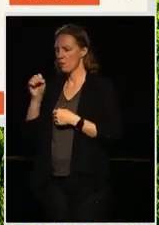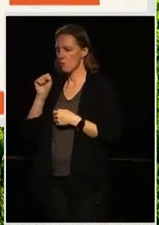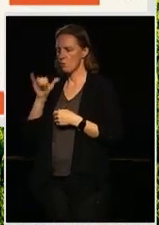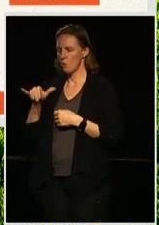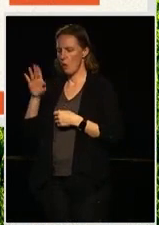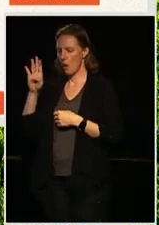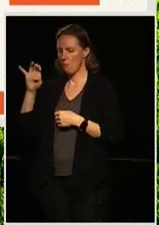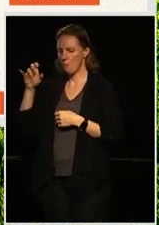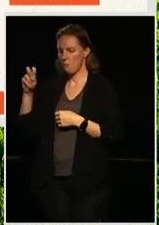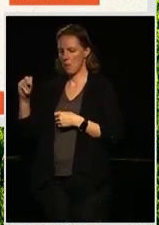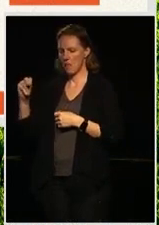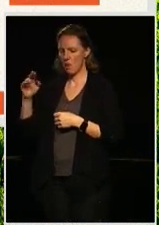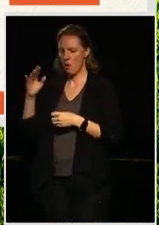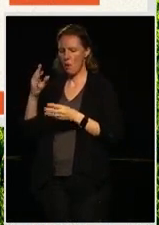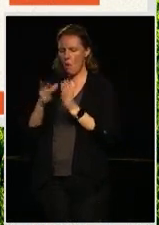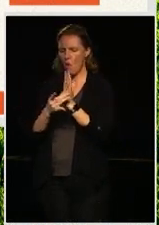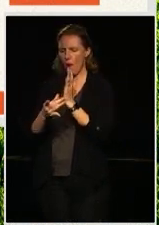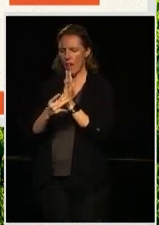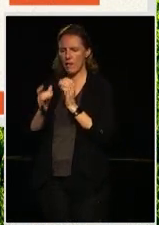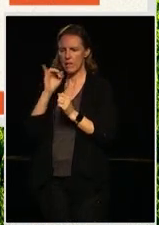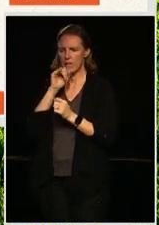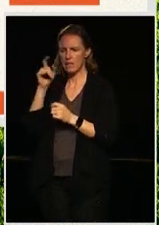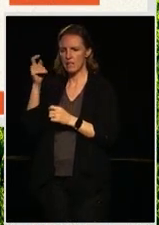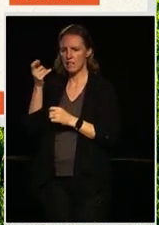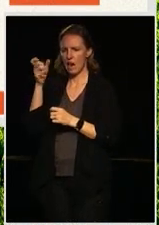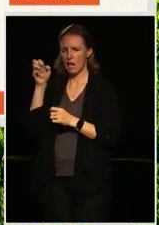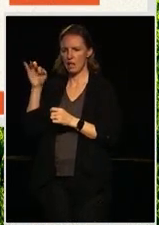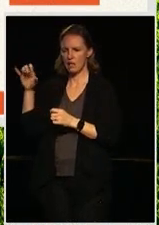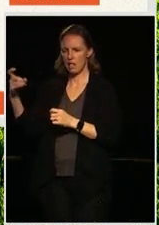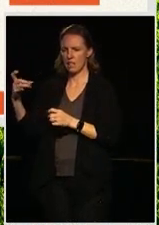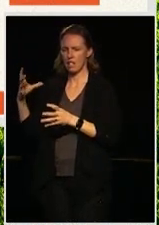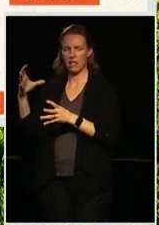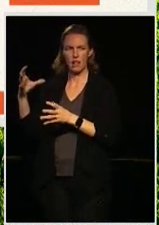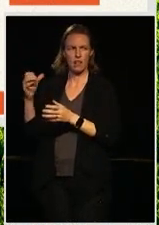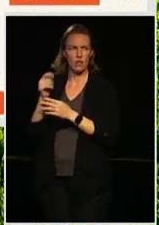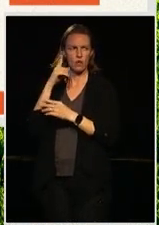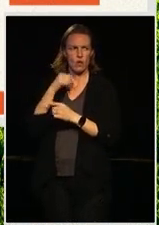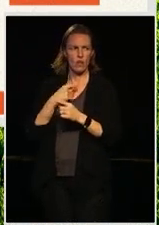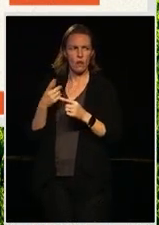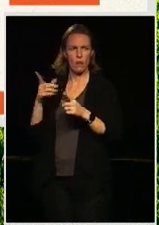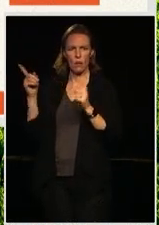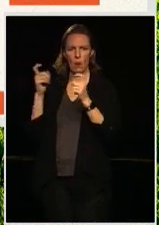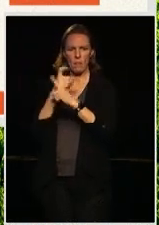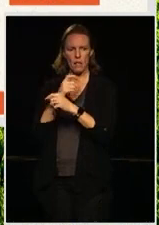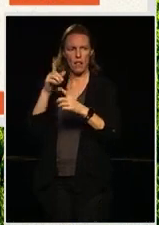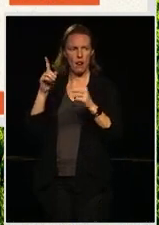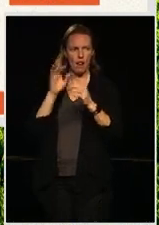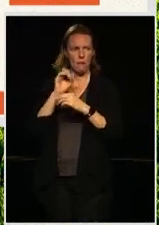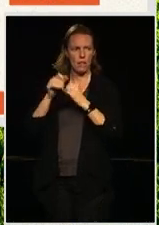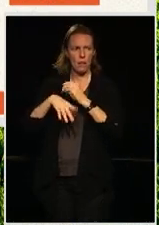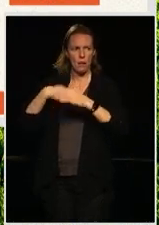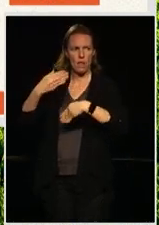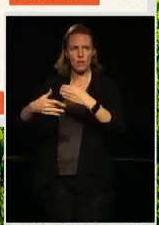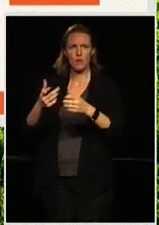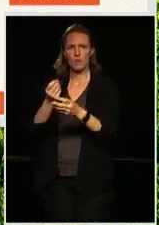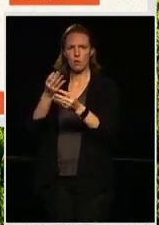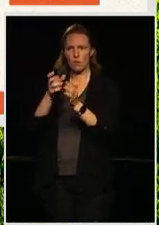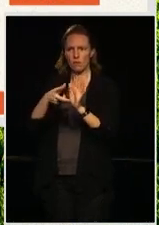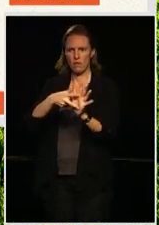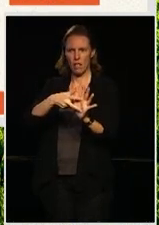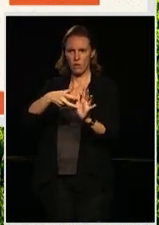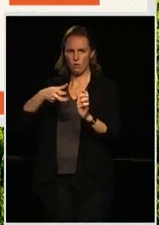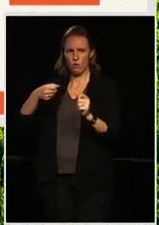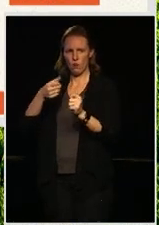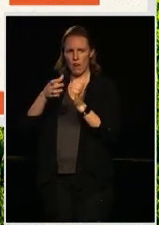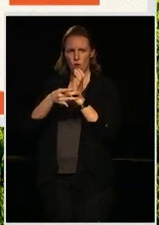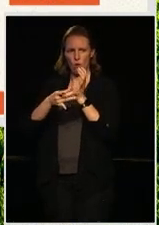toxic to the ruminants bacteria. The company goes through the complicated and complex process to extract the oil of soybean. It, again,